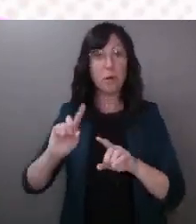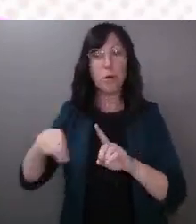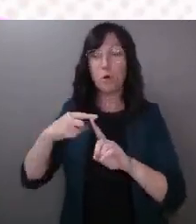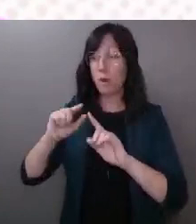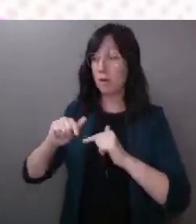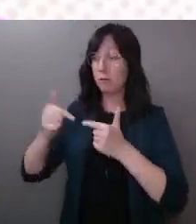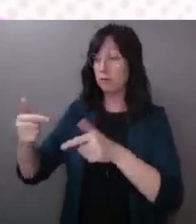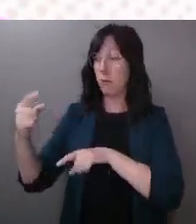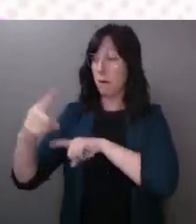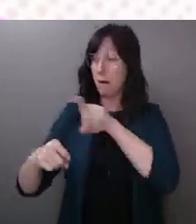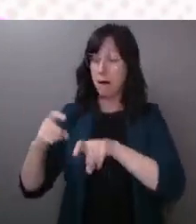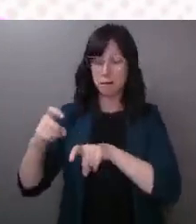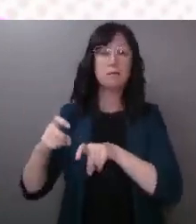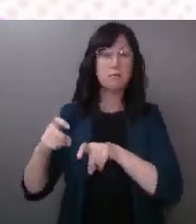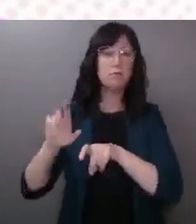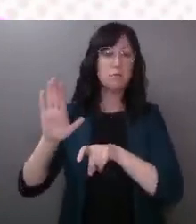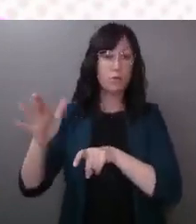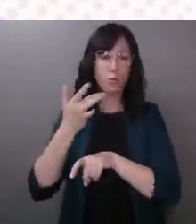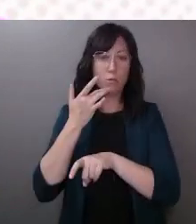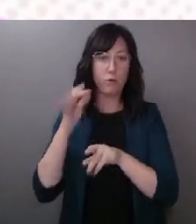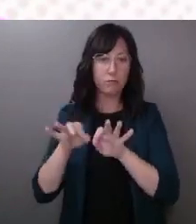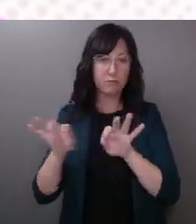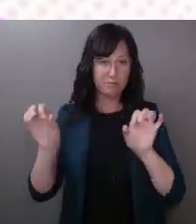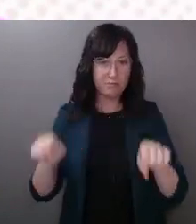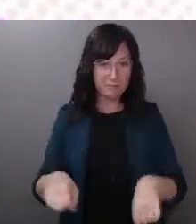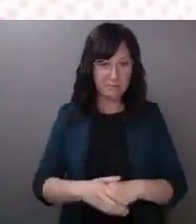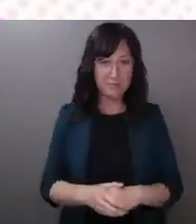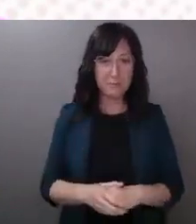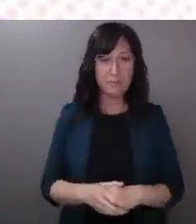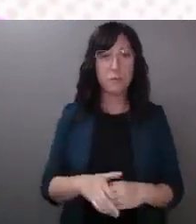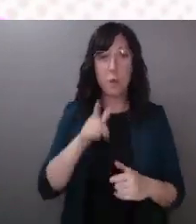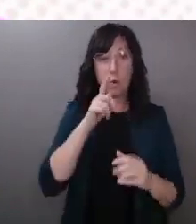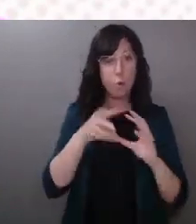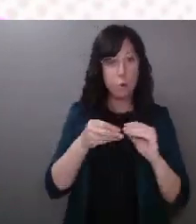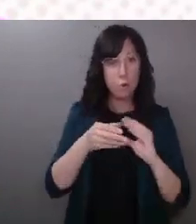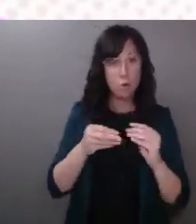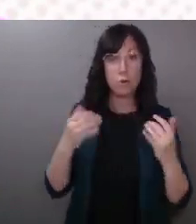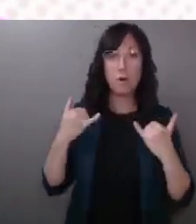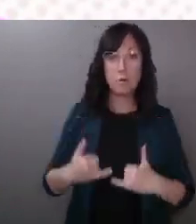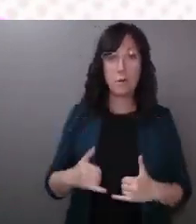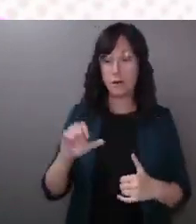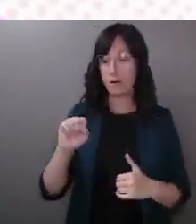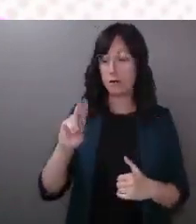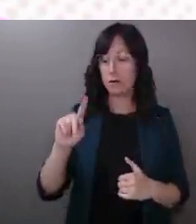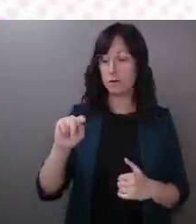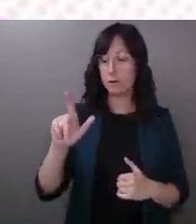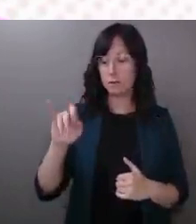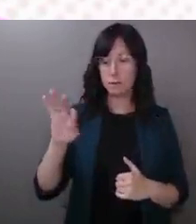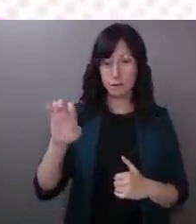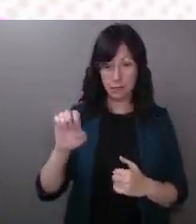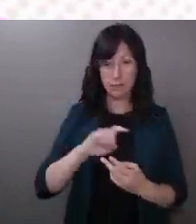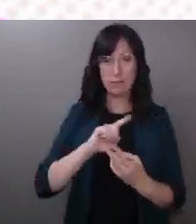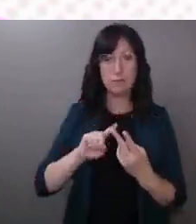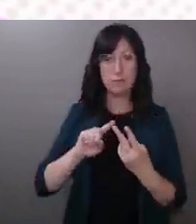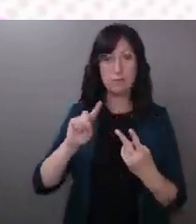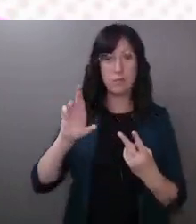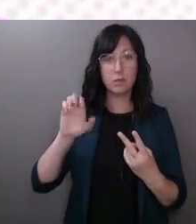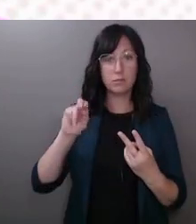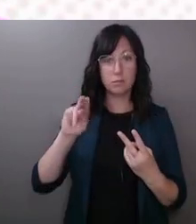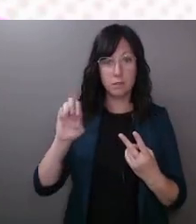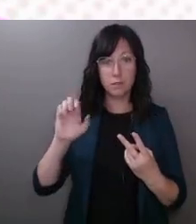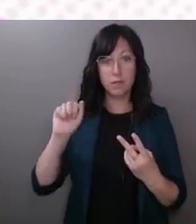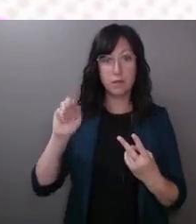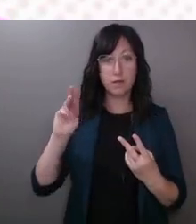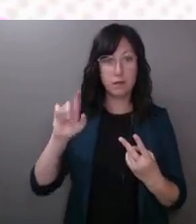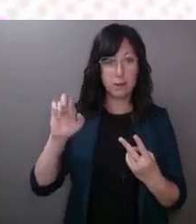in the language of your choice. Today, we will be hearing remarks from Mayor Marc Sackler and René Amelkar,